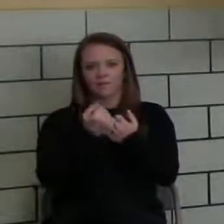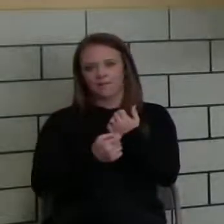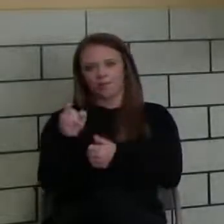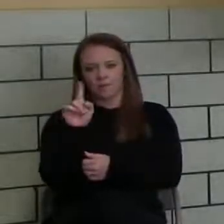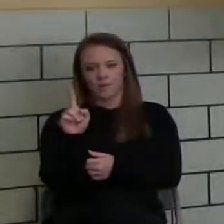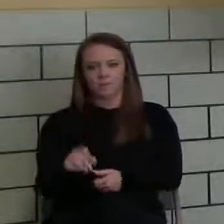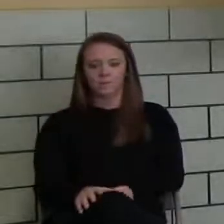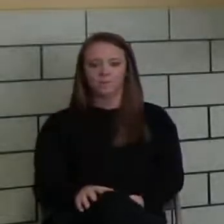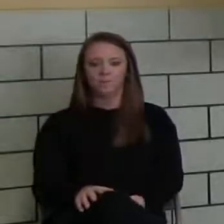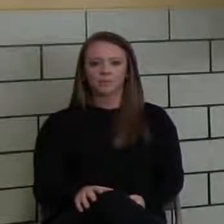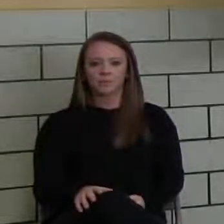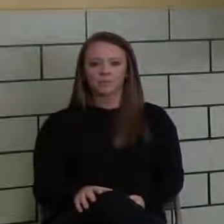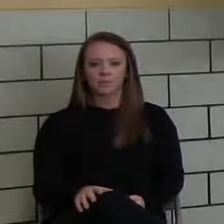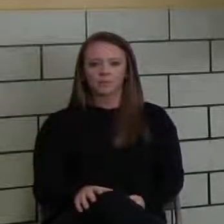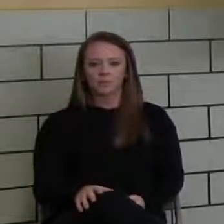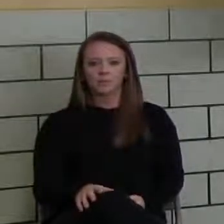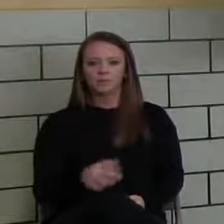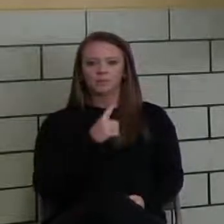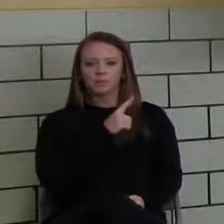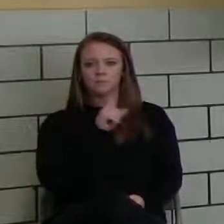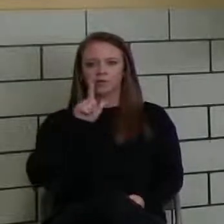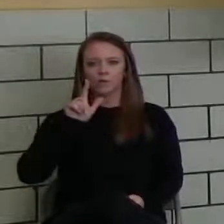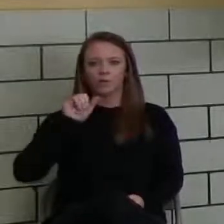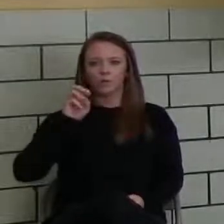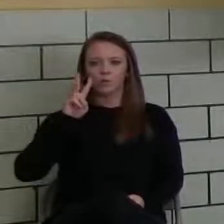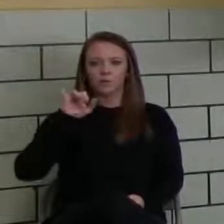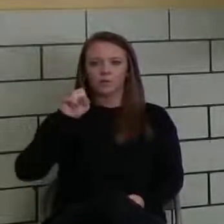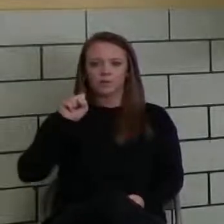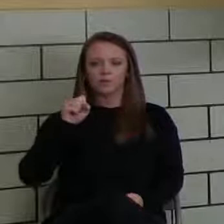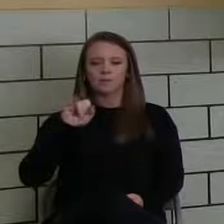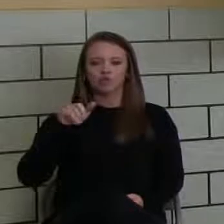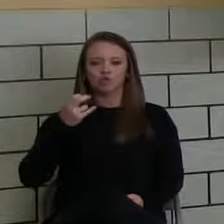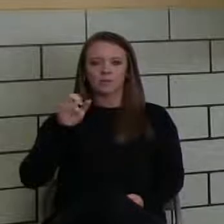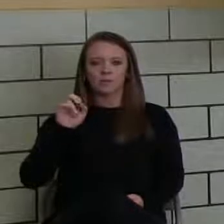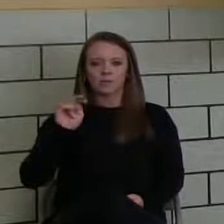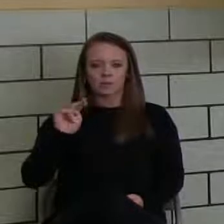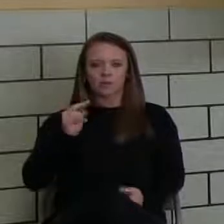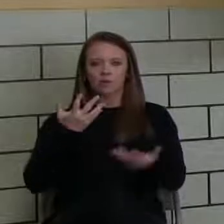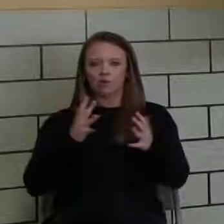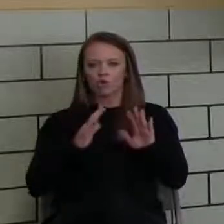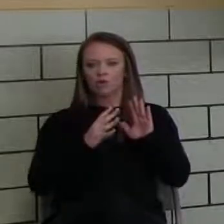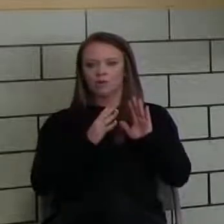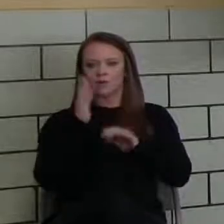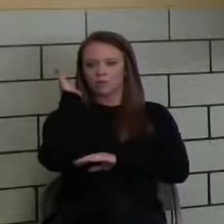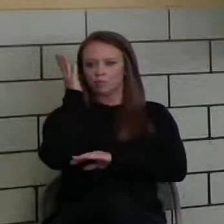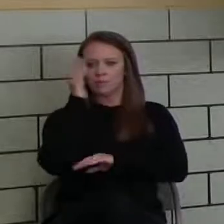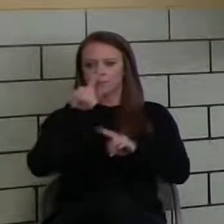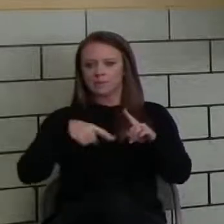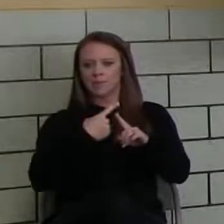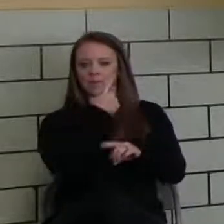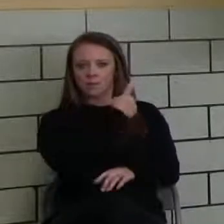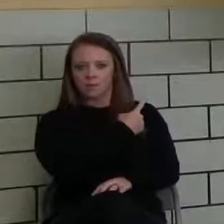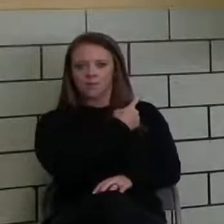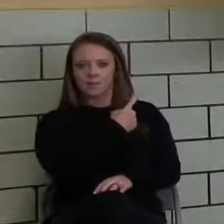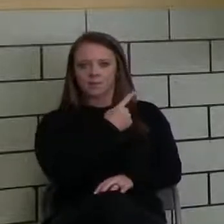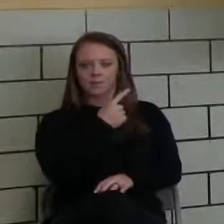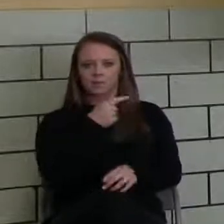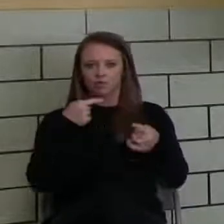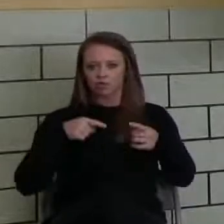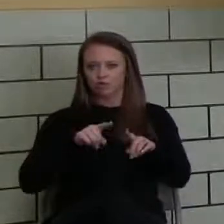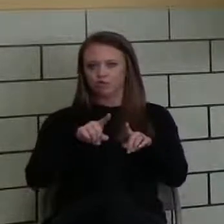These were some slides that Louis Johnson presented during the downtown master plan, where we started to look